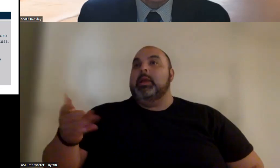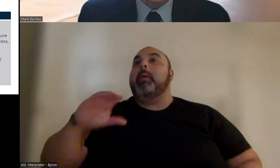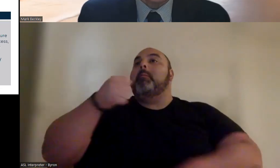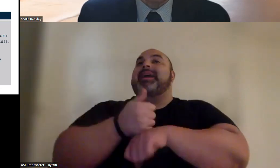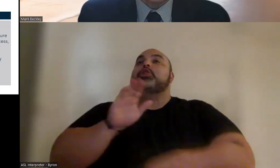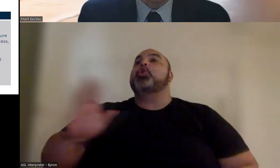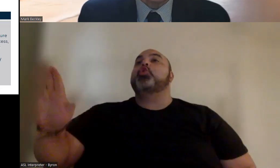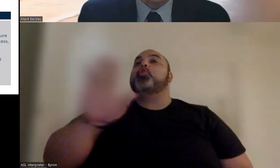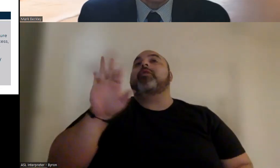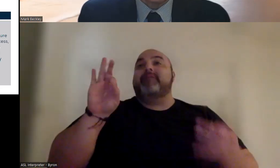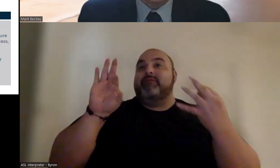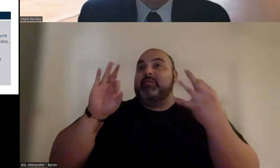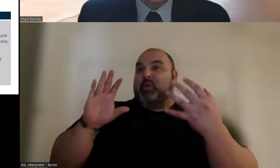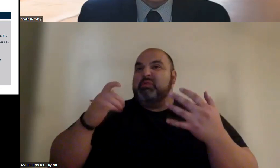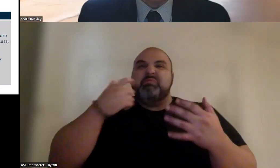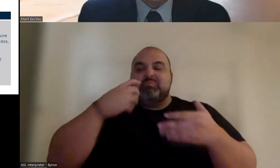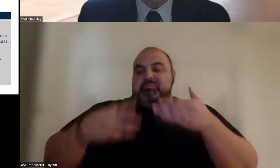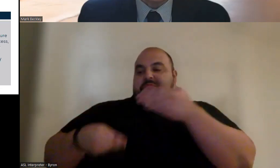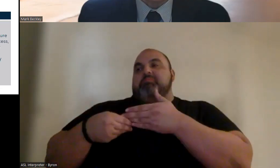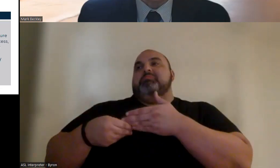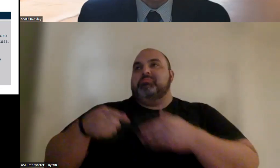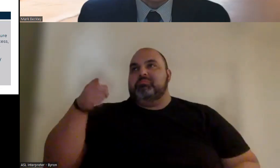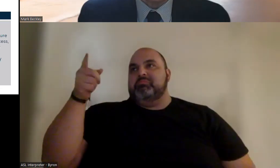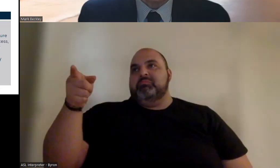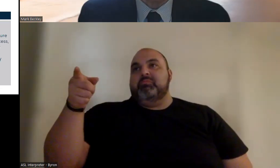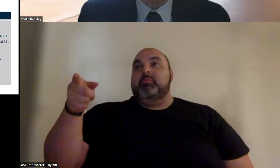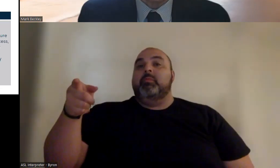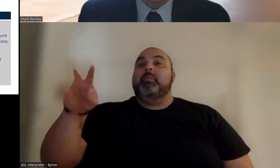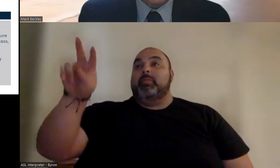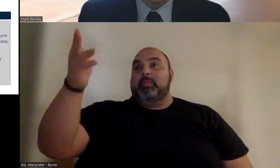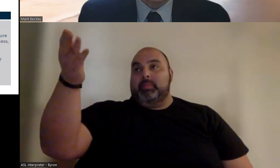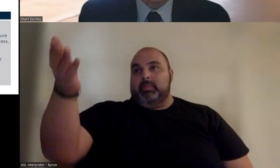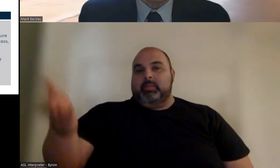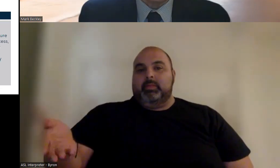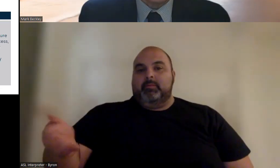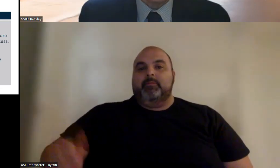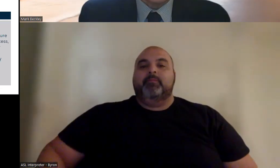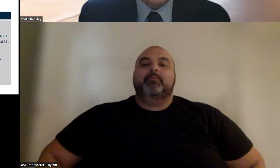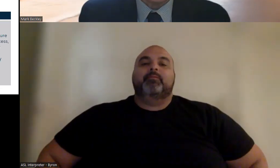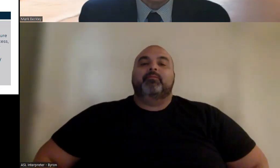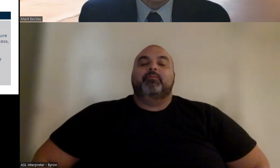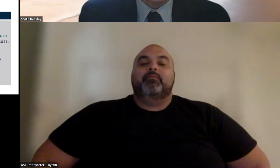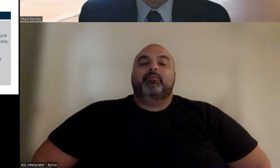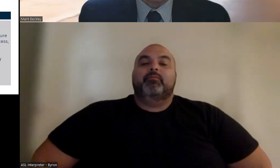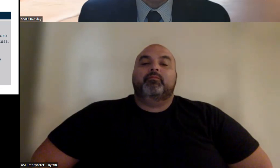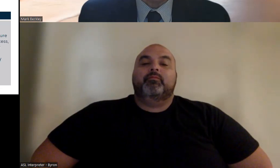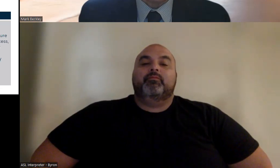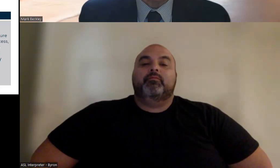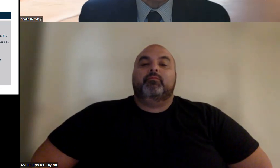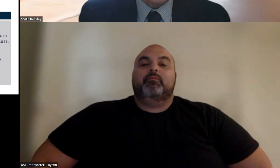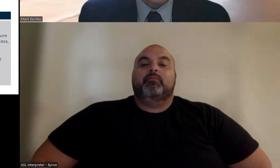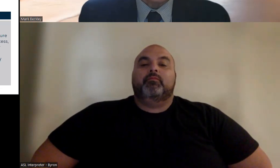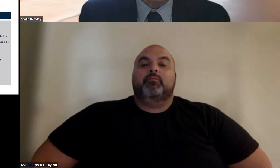last month's kickoff meeting. And this refers to the imperative to ensure equity and visitation access with